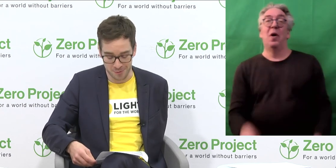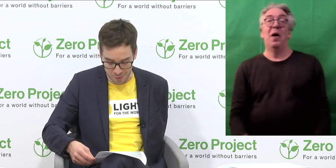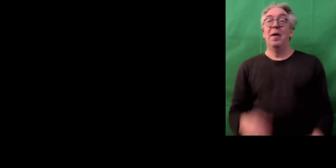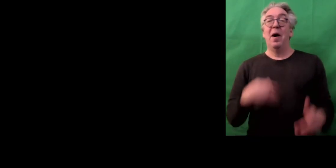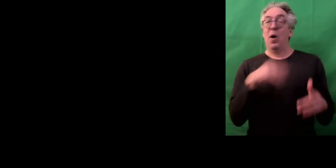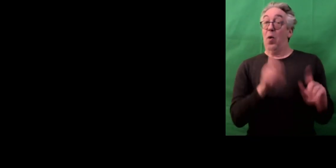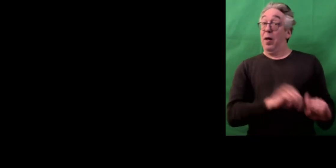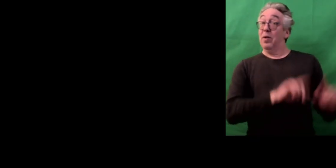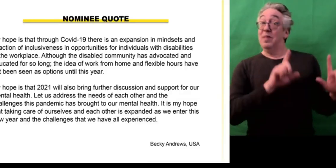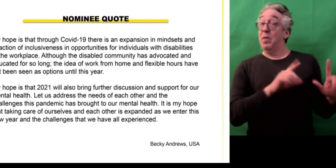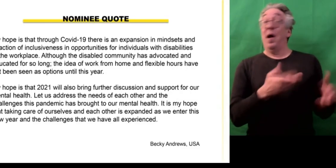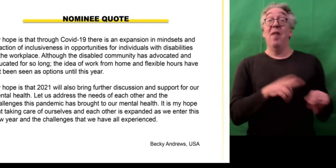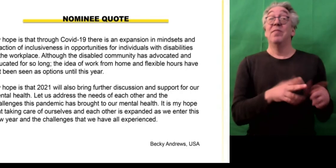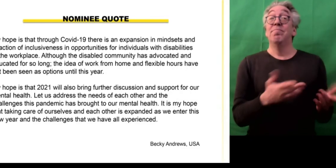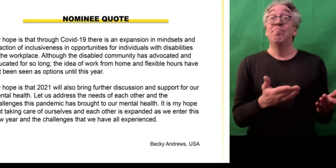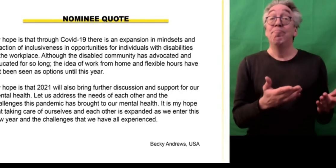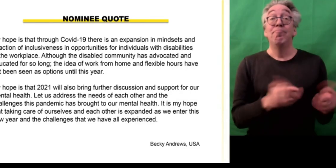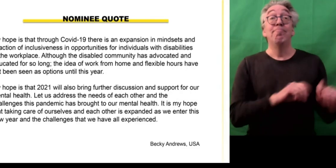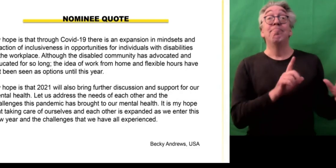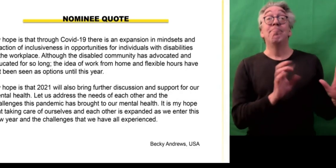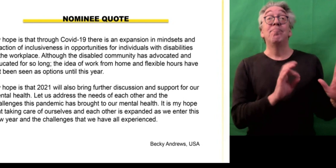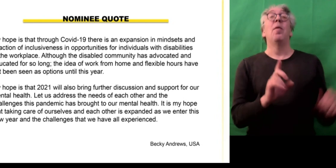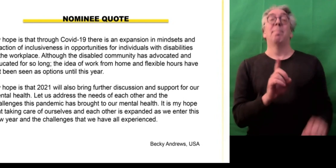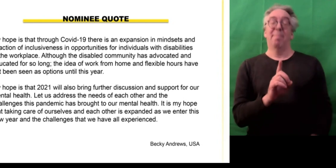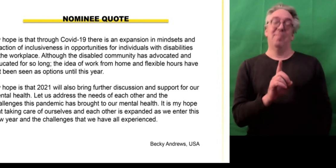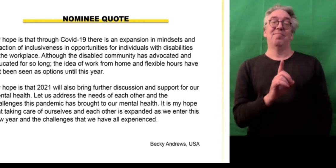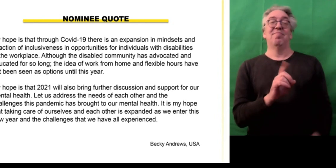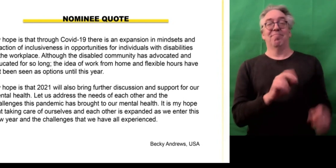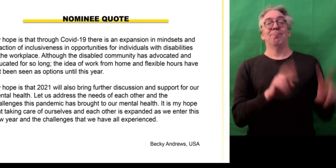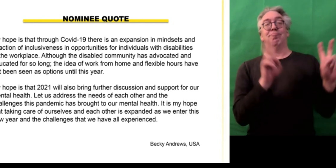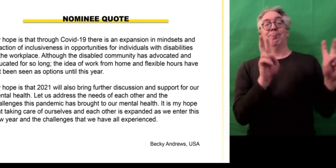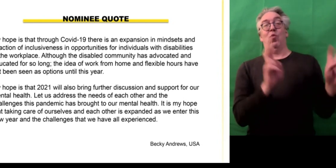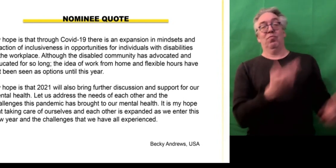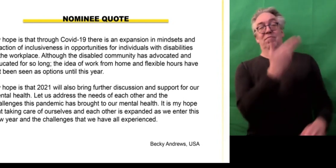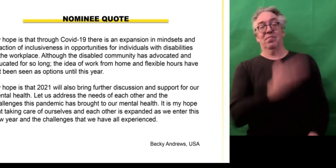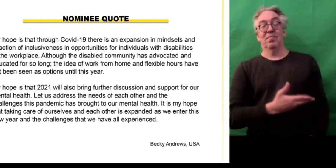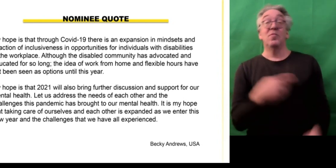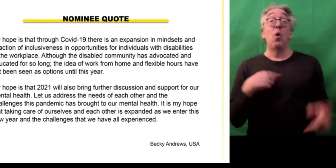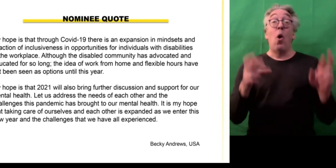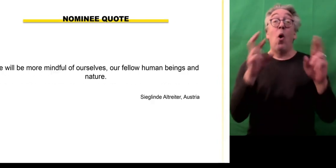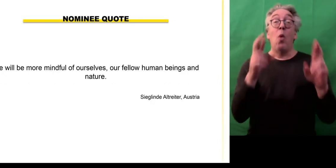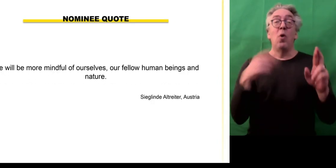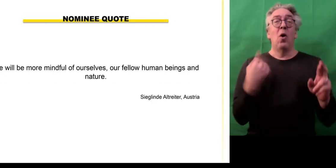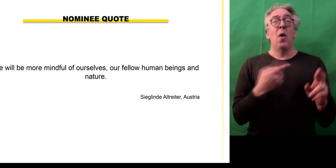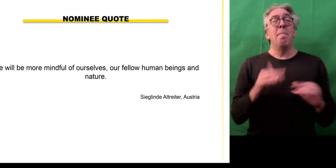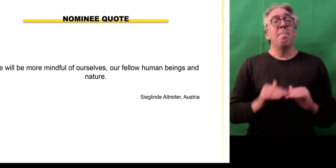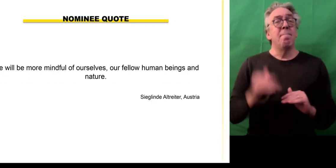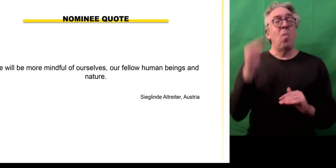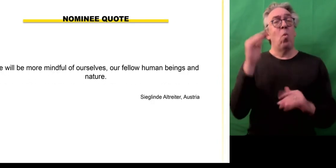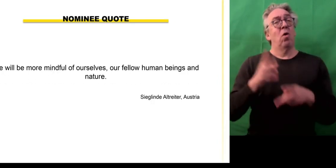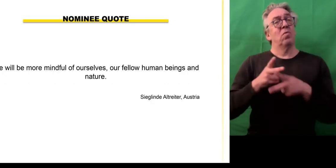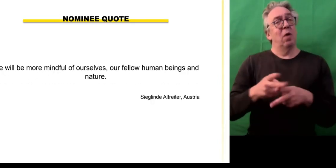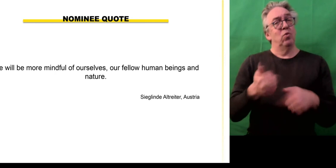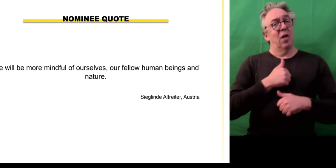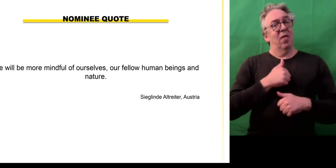it from me. So this is our hope, that we will be more mindful. We will take care of our fellow